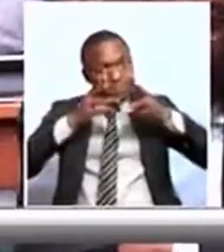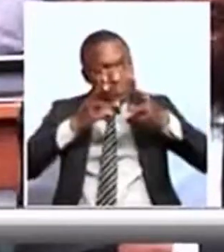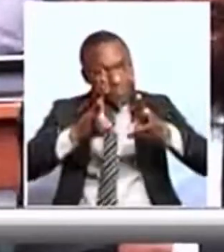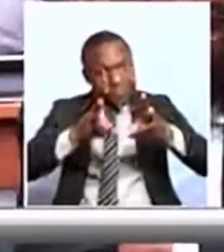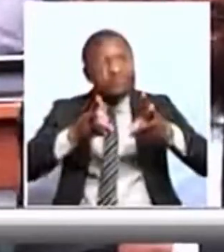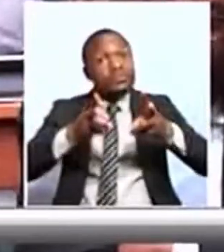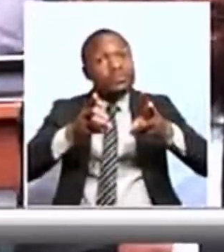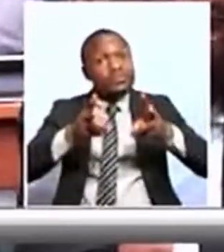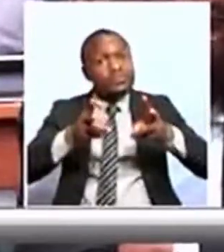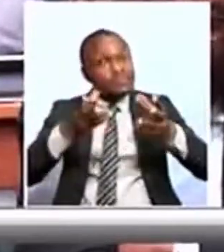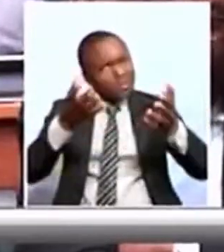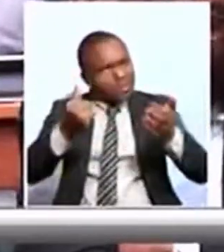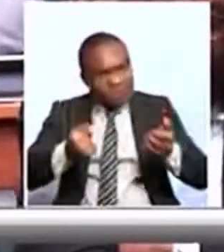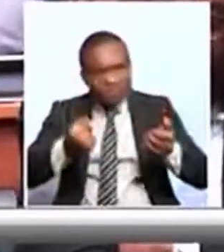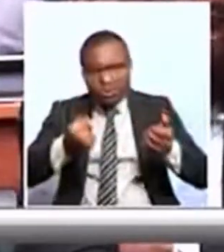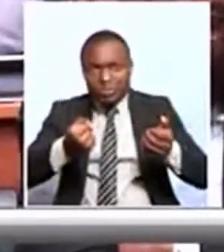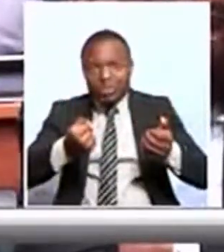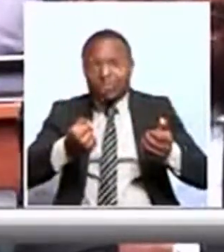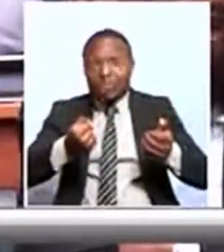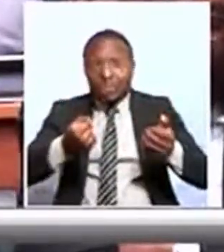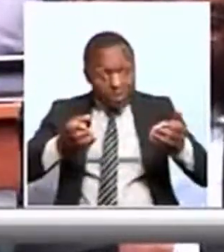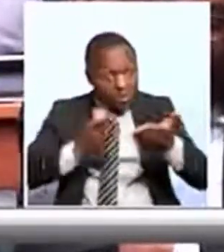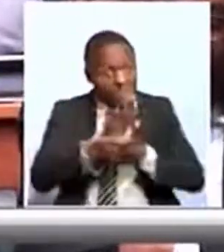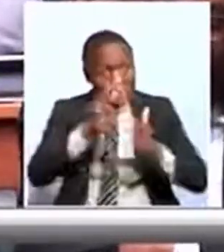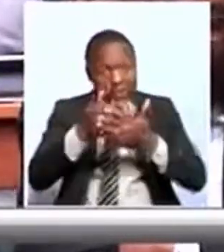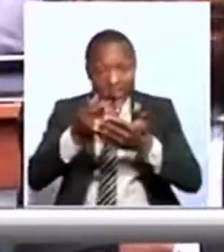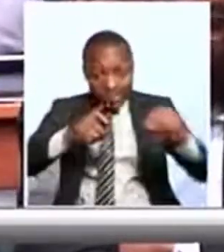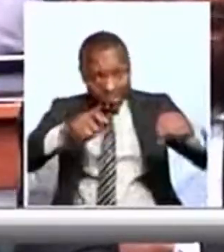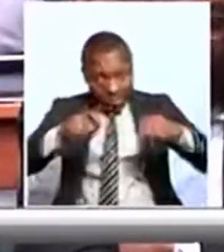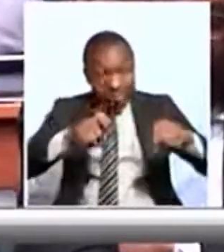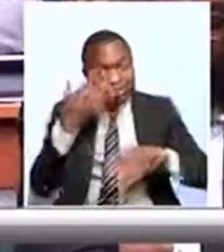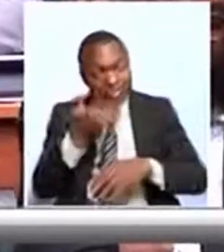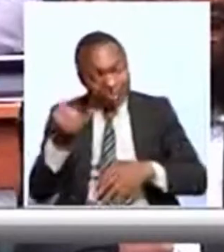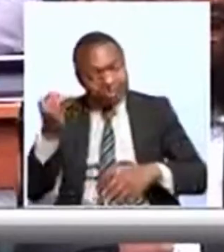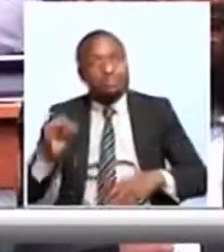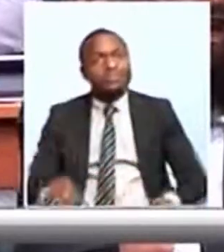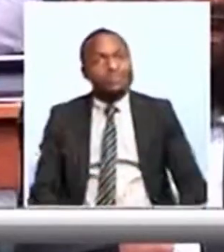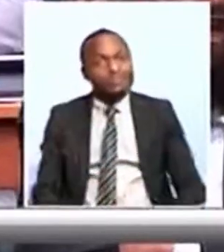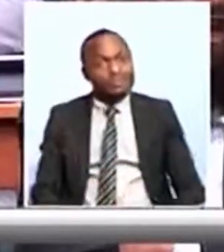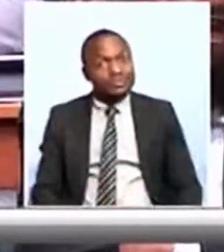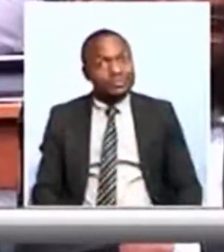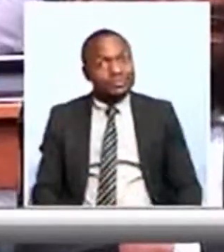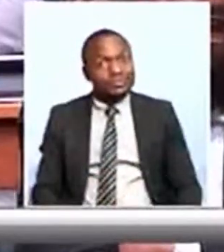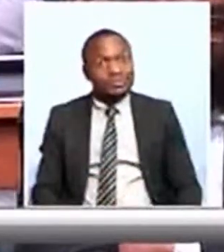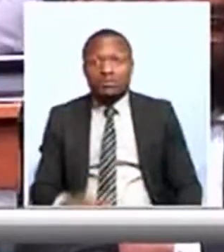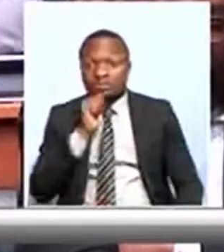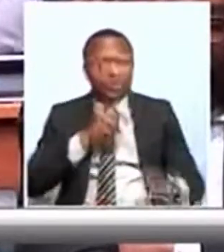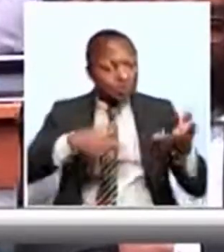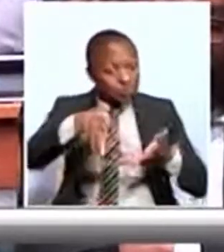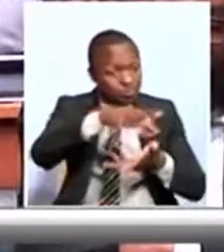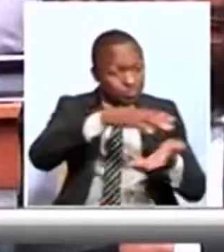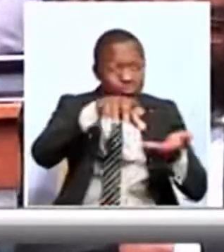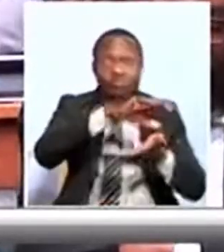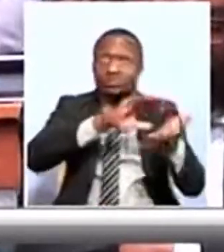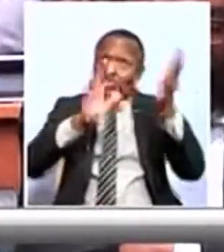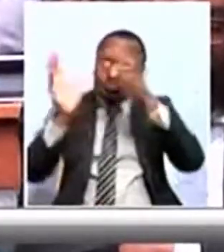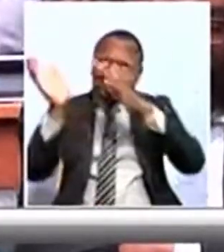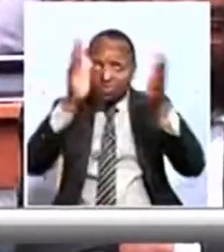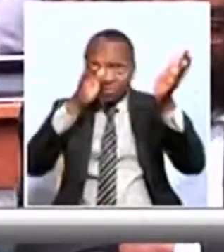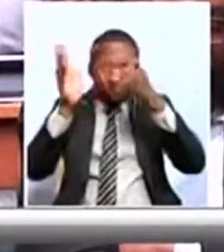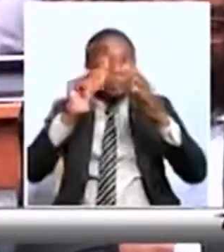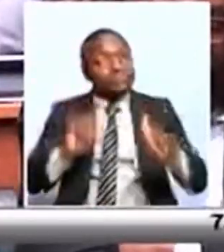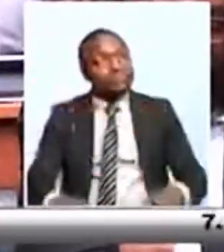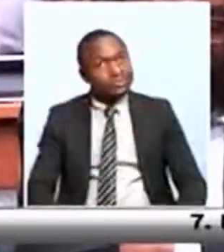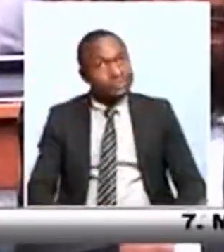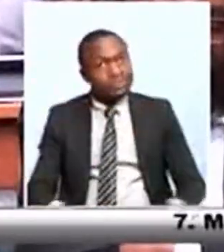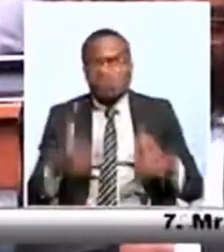be very sober in the way we handle issues. Do we want to disturb the climate and then we have